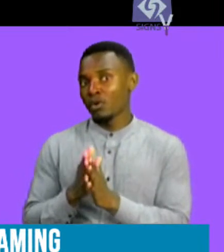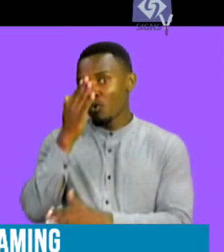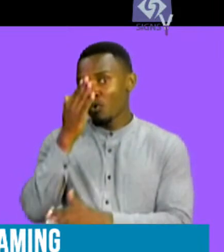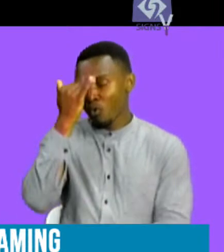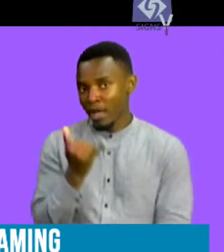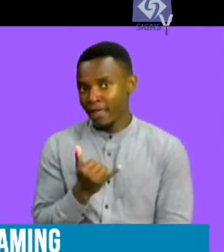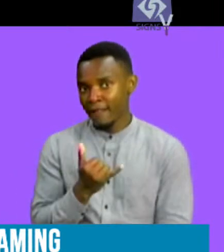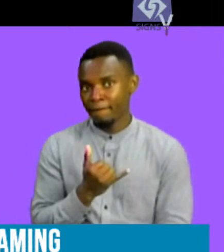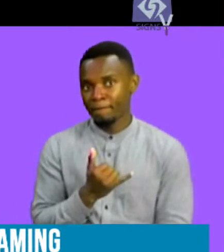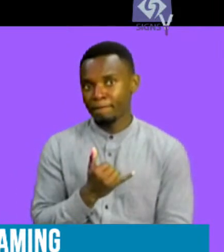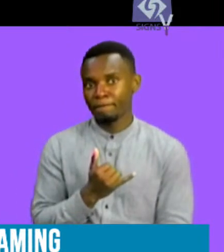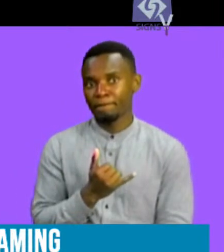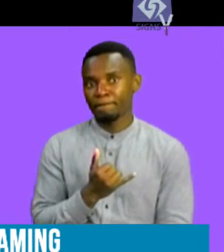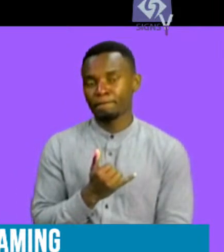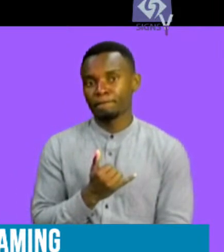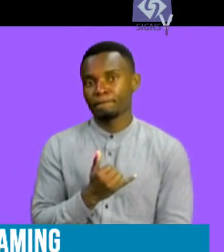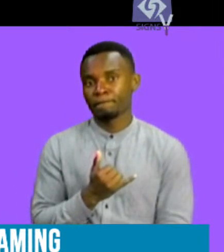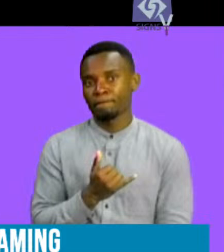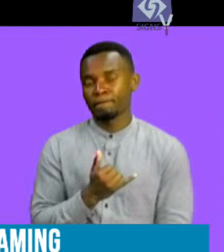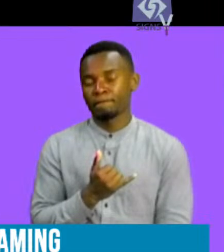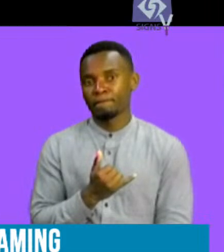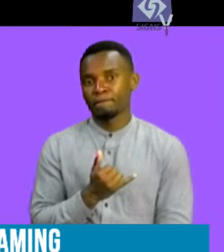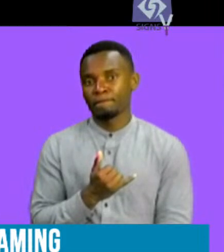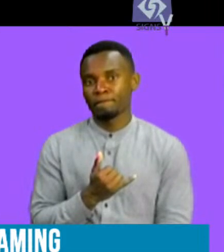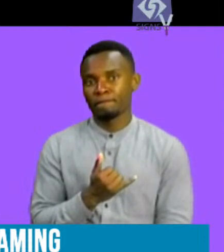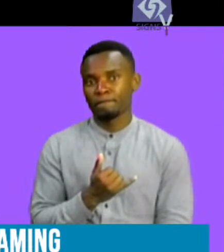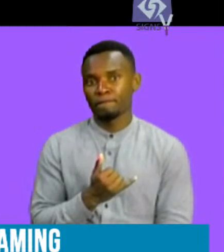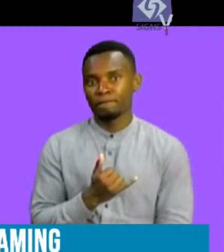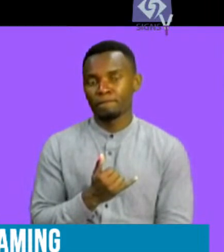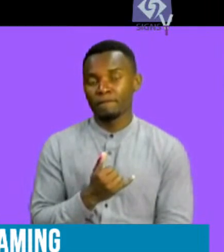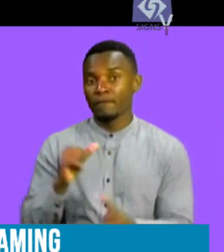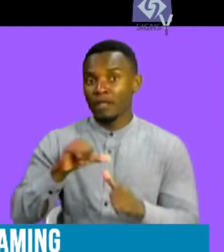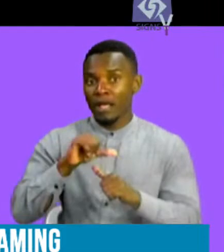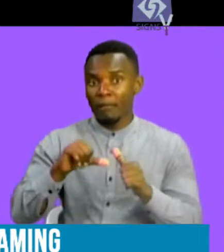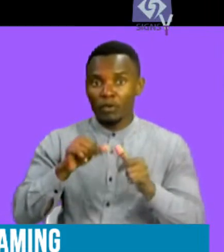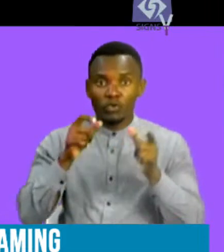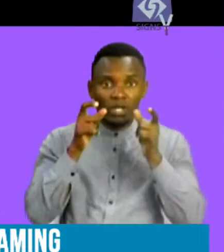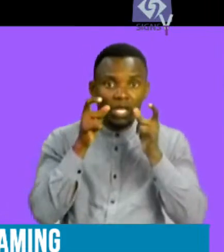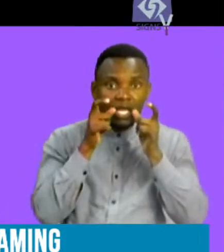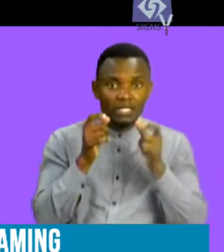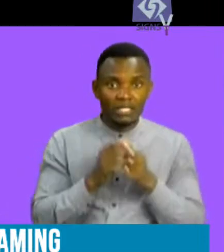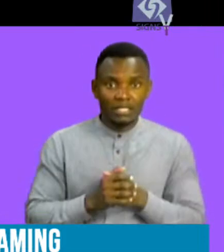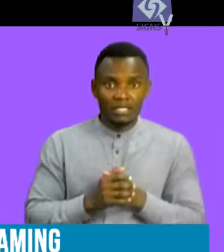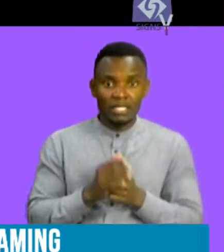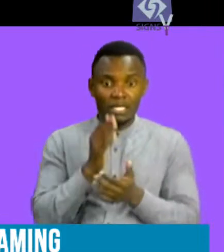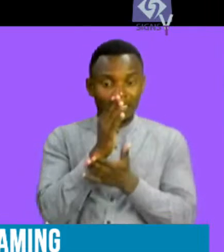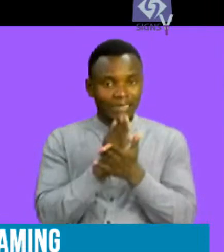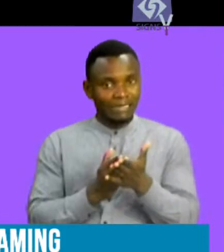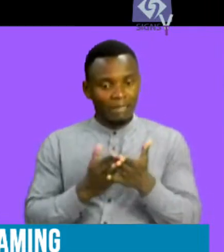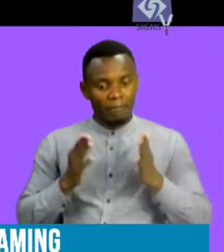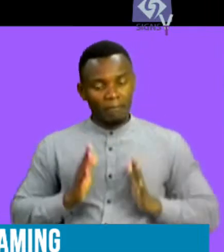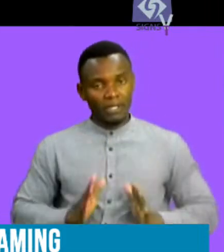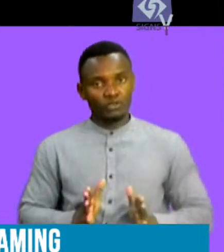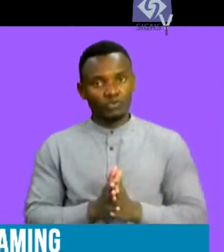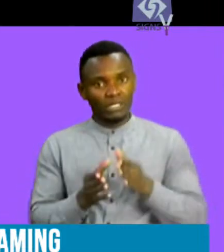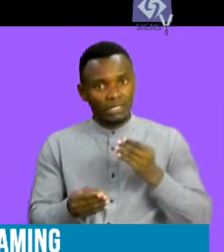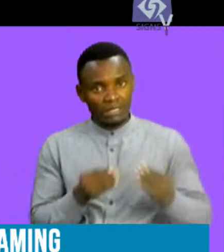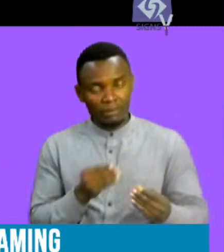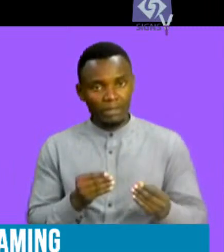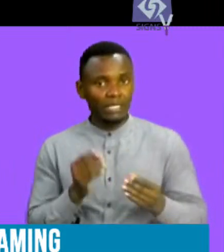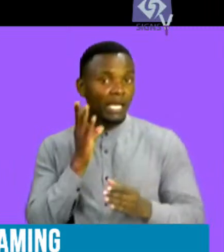as the minister said about the HIV and AIDS, some of them, they are being raped. They don't know where to